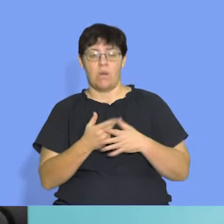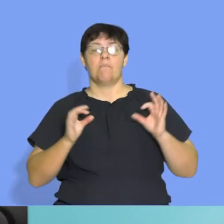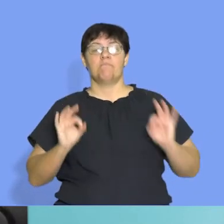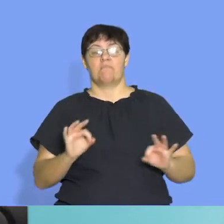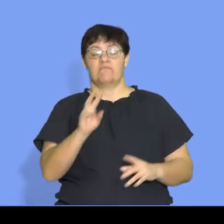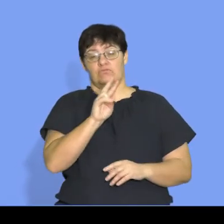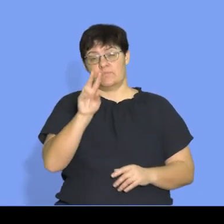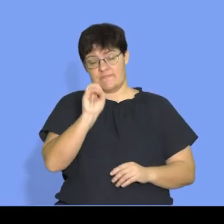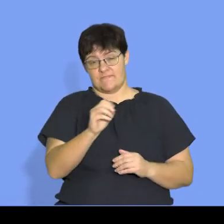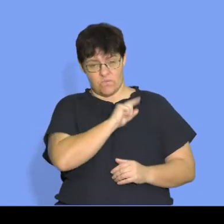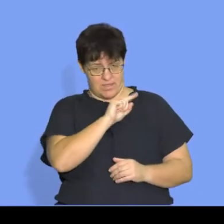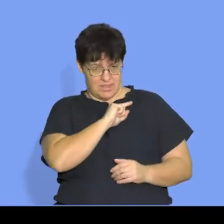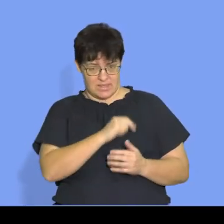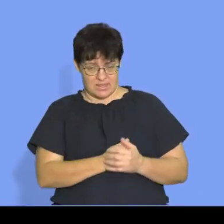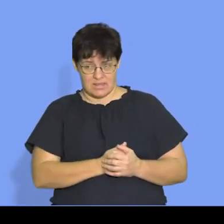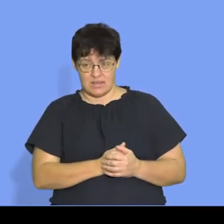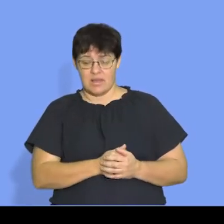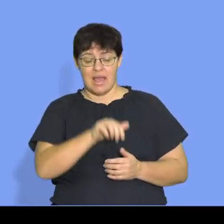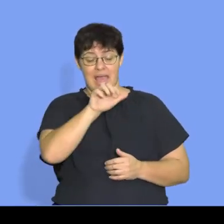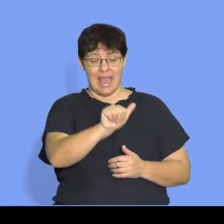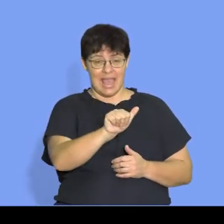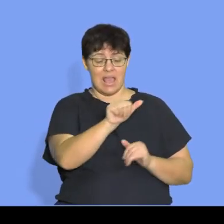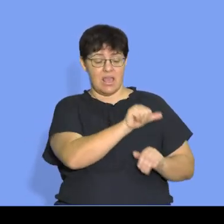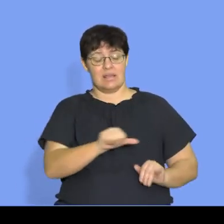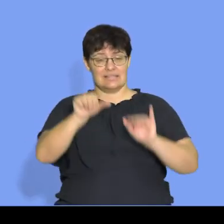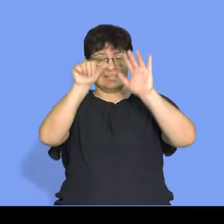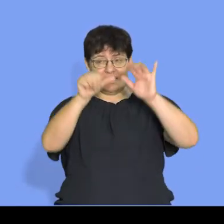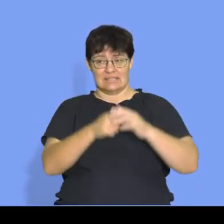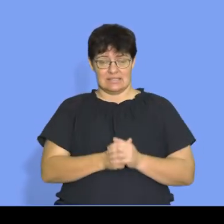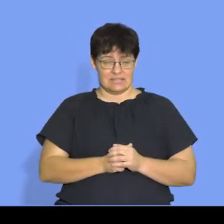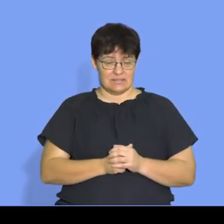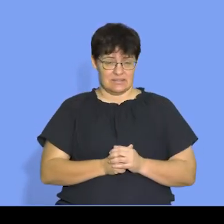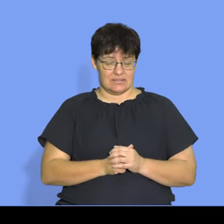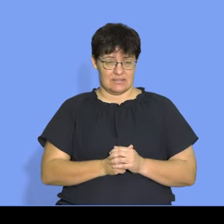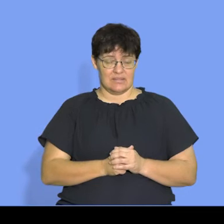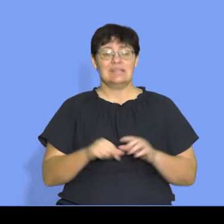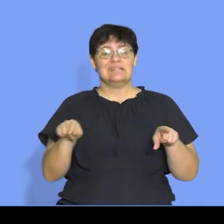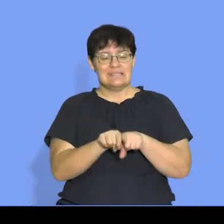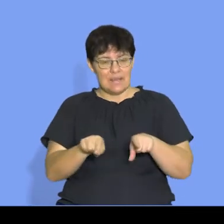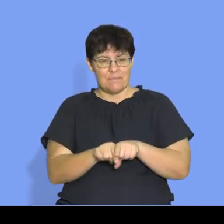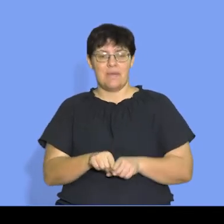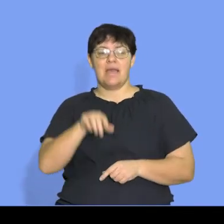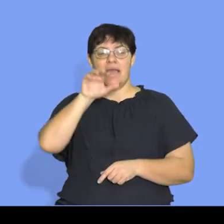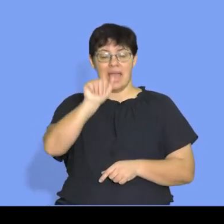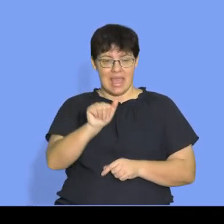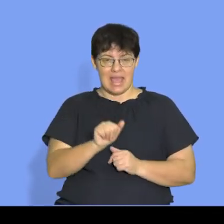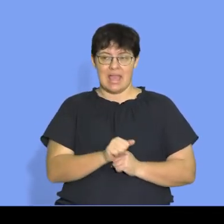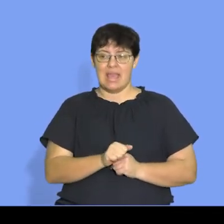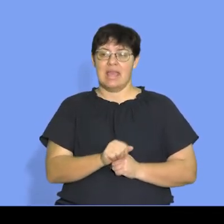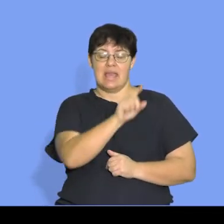show you. So, a to the power of 6, or exponent 6 rather, is the same as a to the exponent of